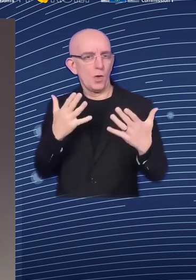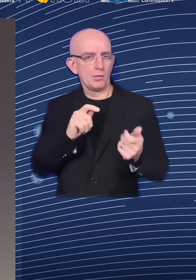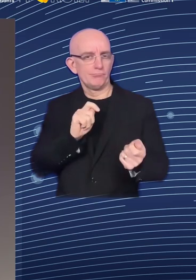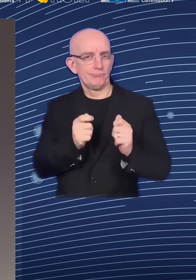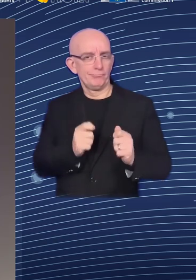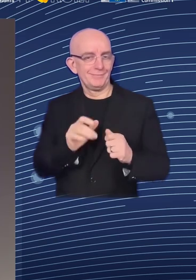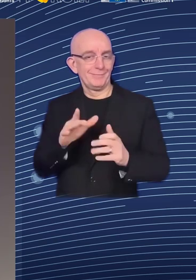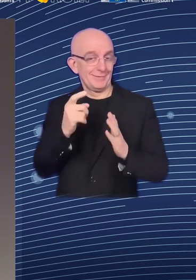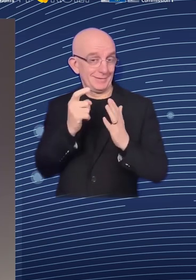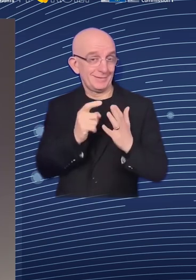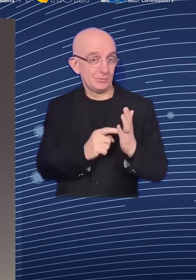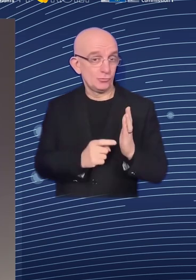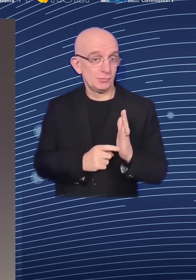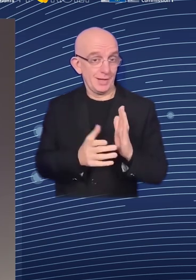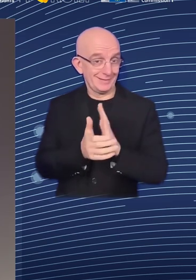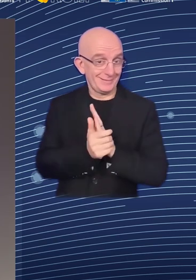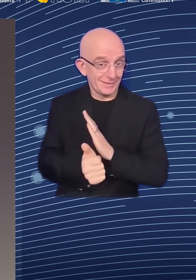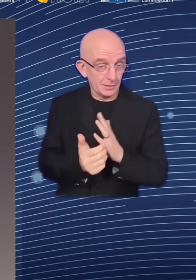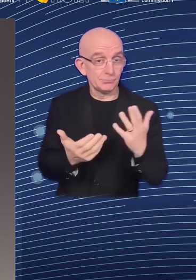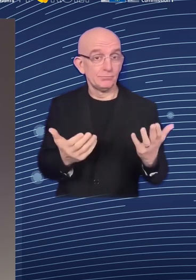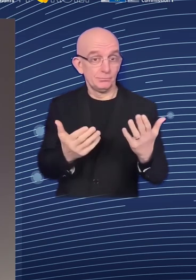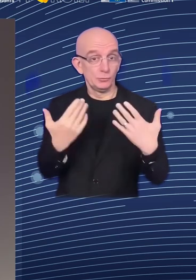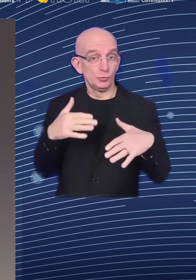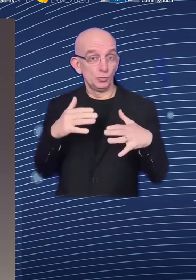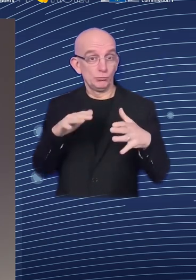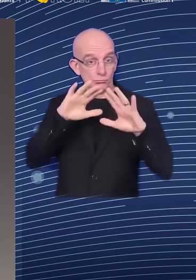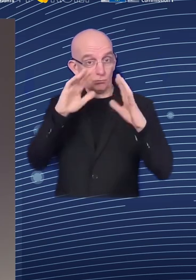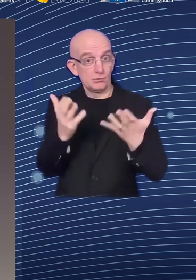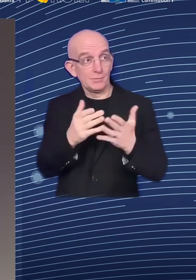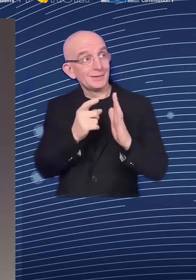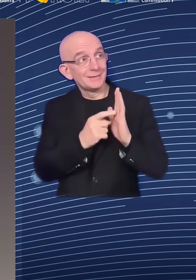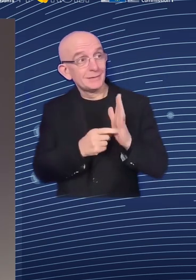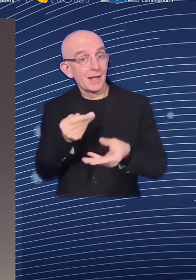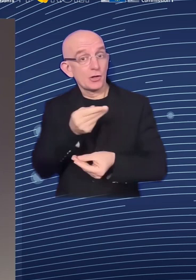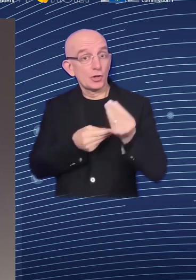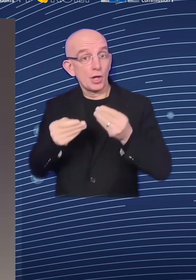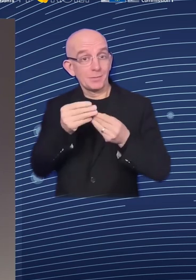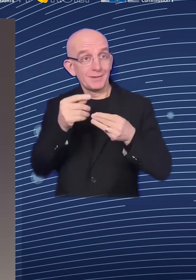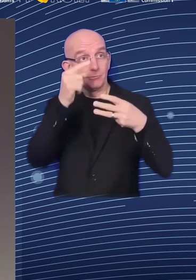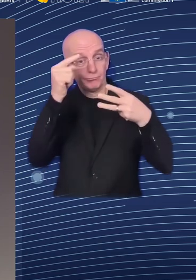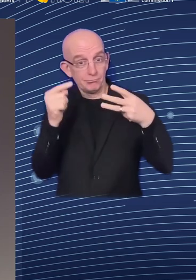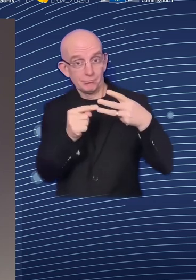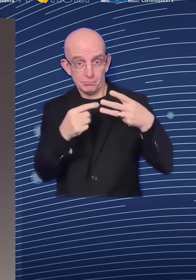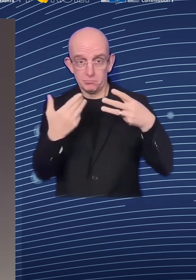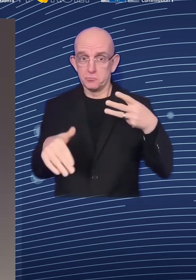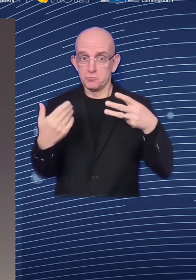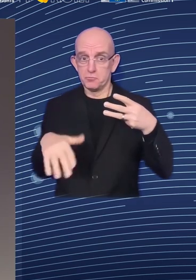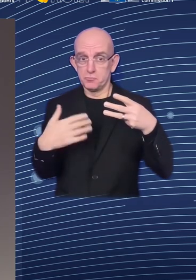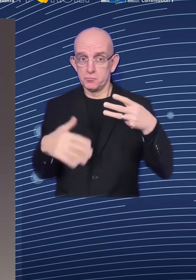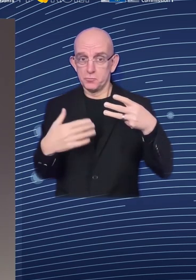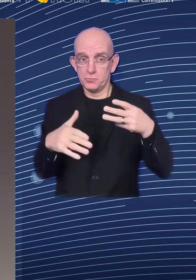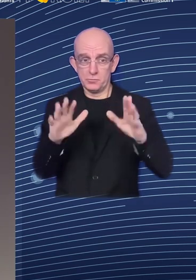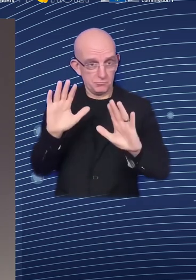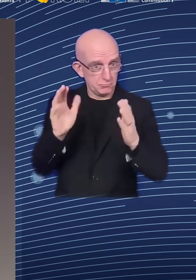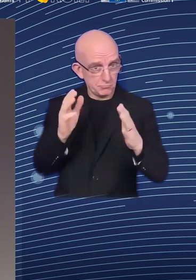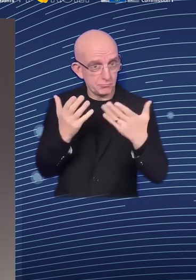70% of EU on basic digital skills compared to 54% as the EU average, and above basic